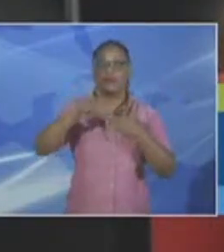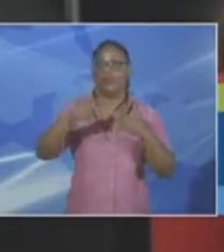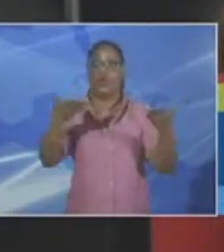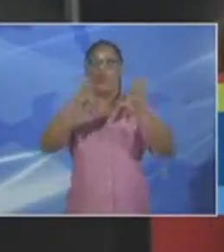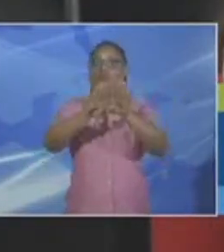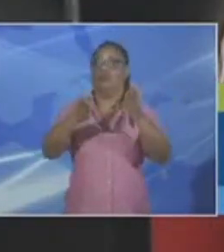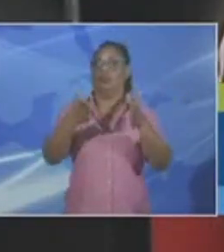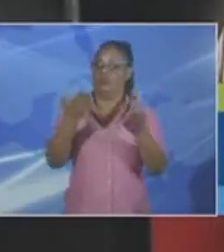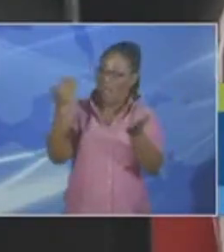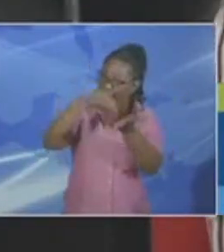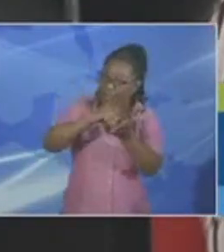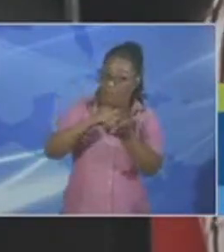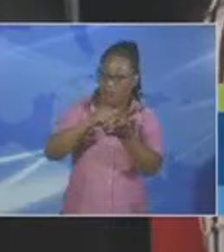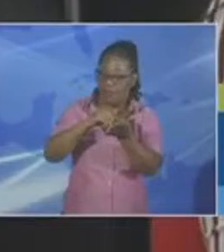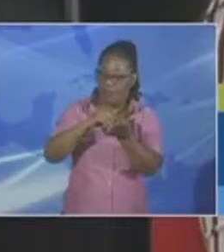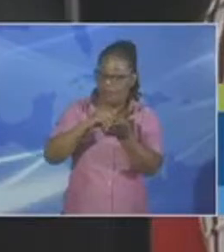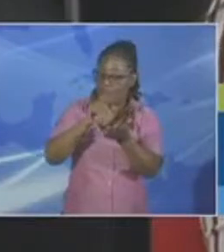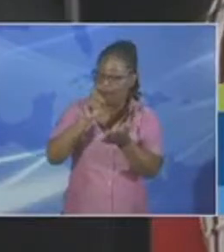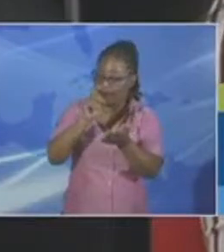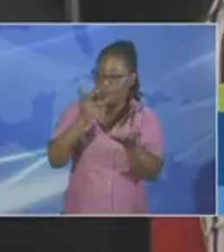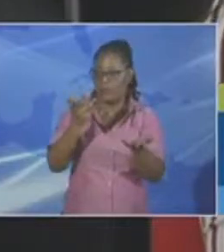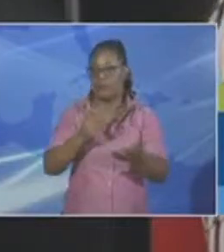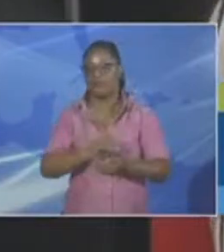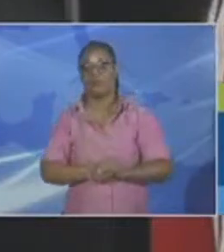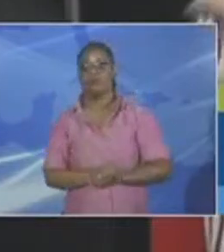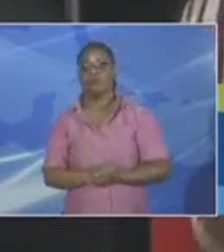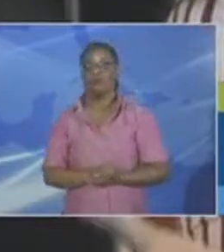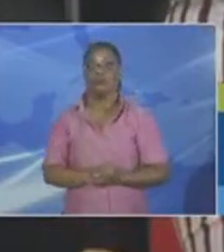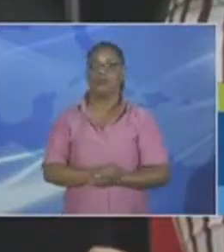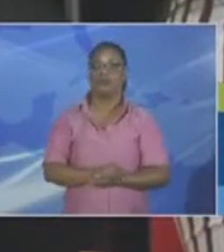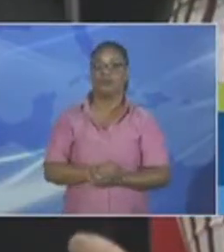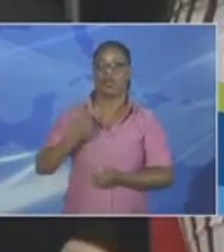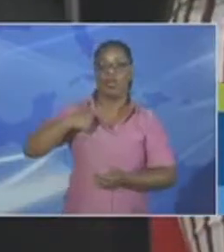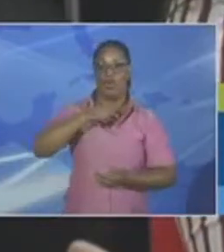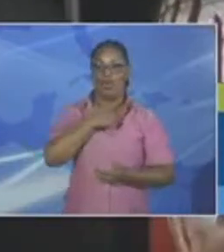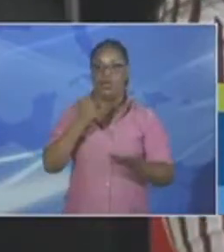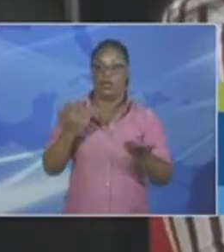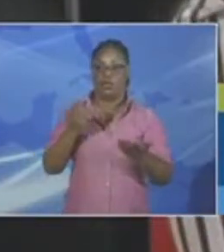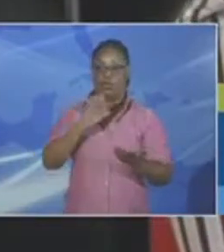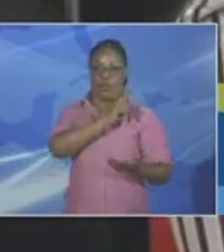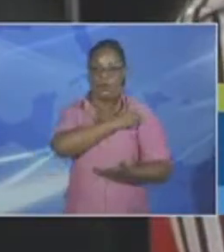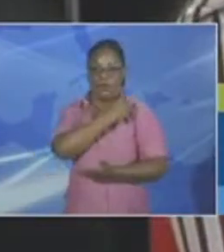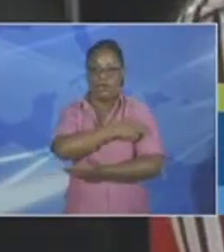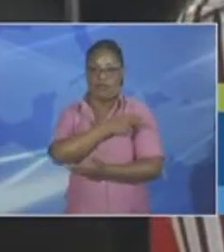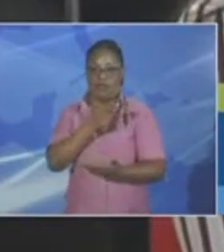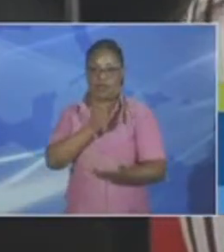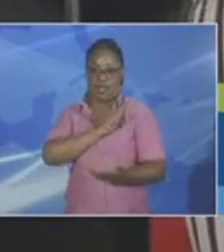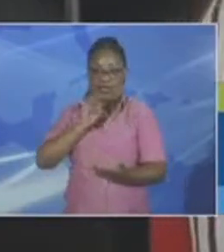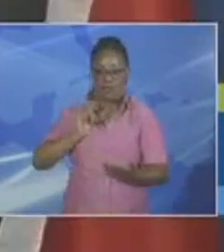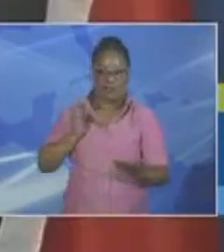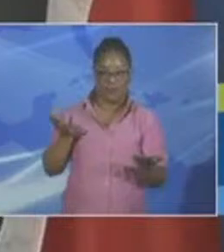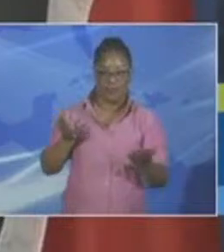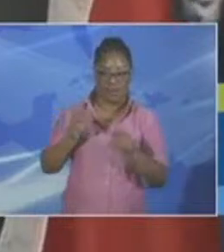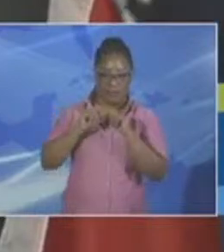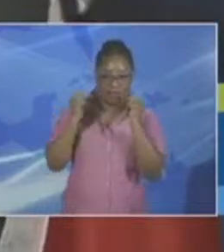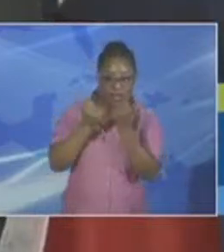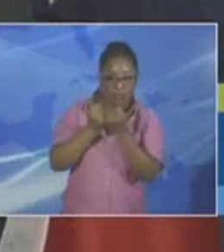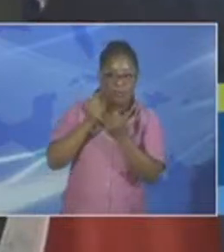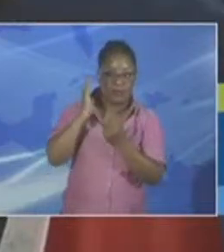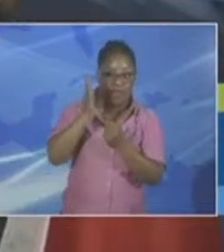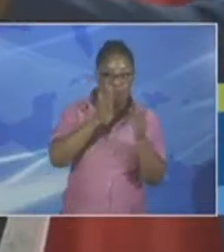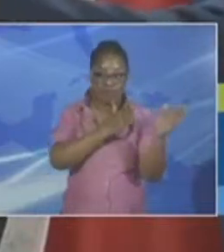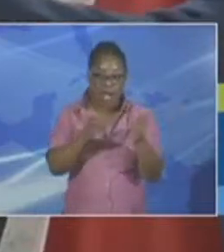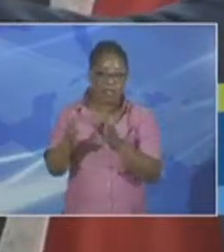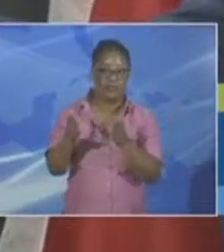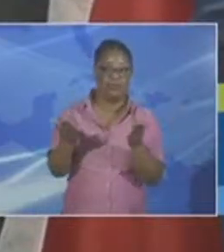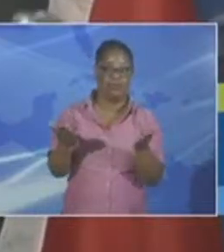at how we're going to react to the responses and then see if it could possibly be another lockdown? Well, Dr. Parson, come